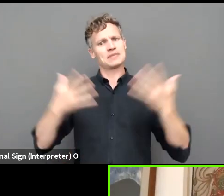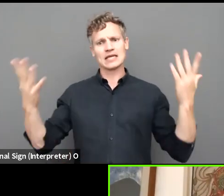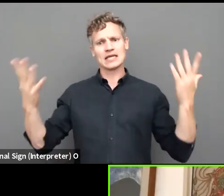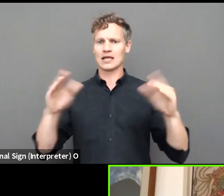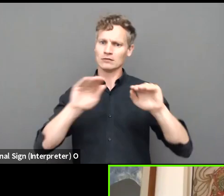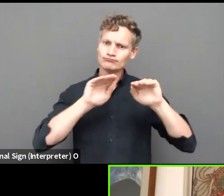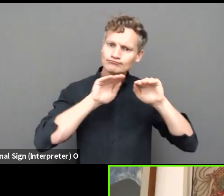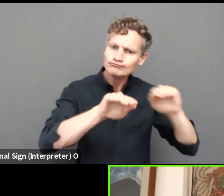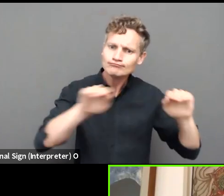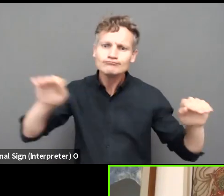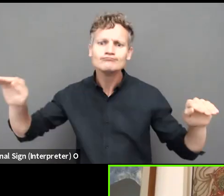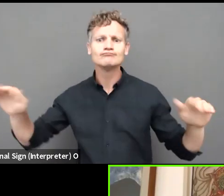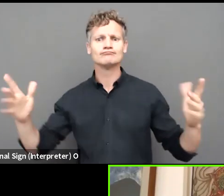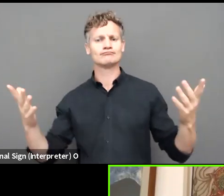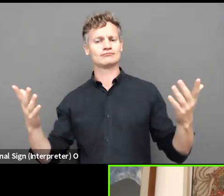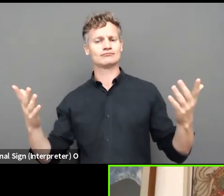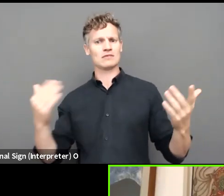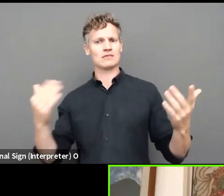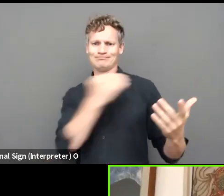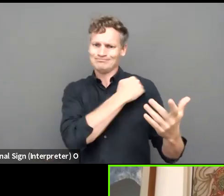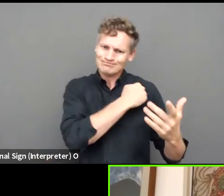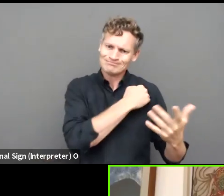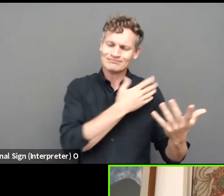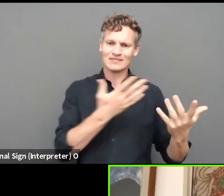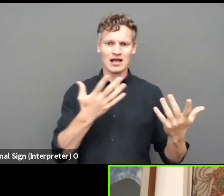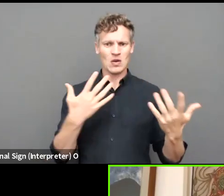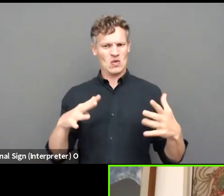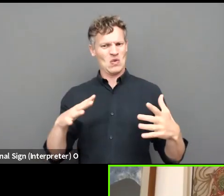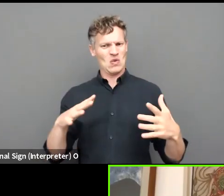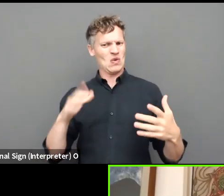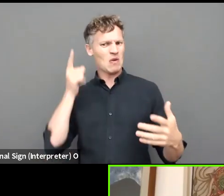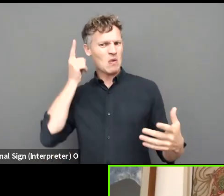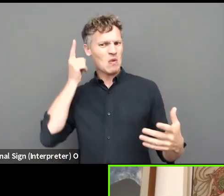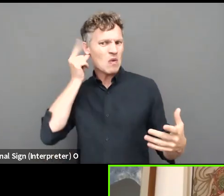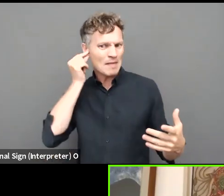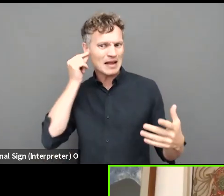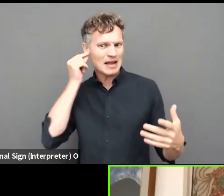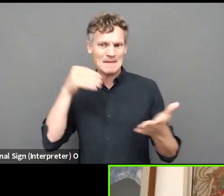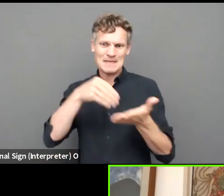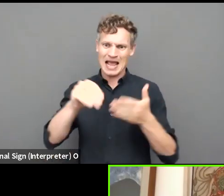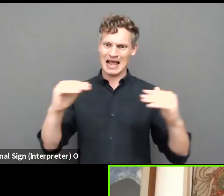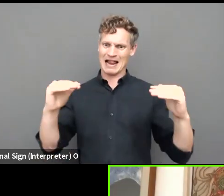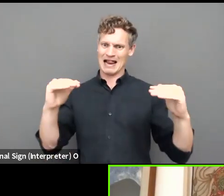persisting injustice of women being paid less than men.